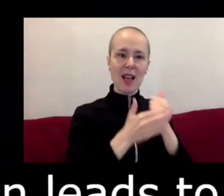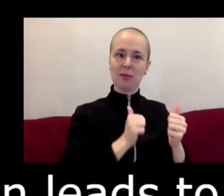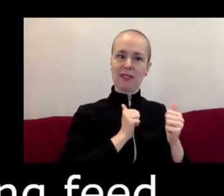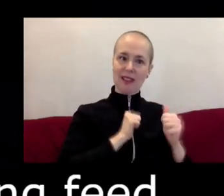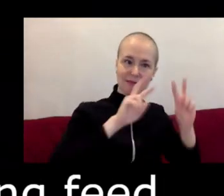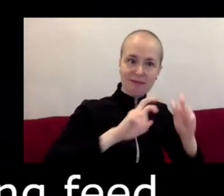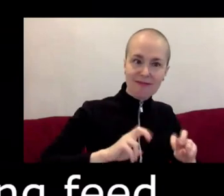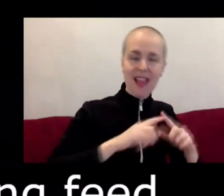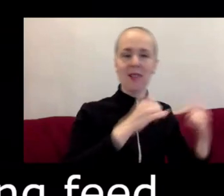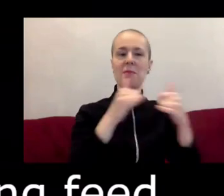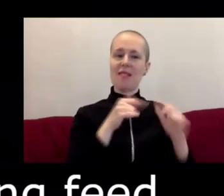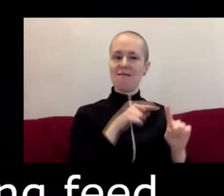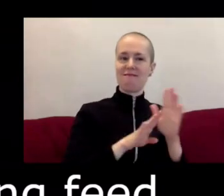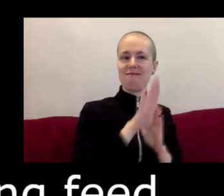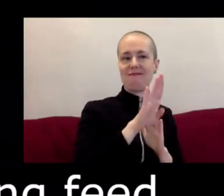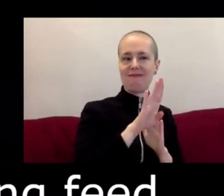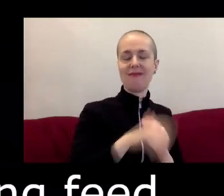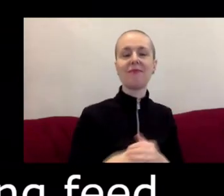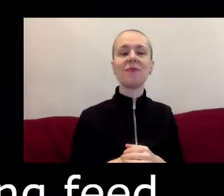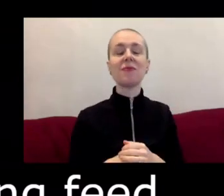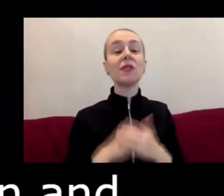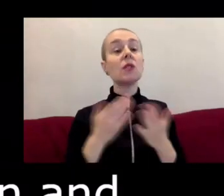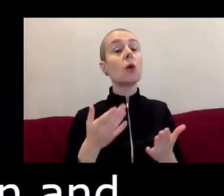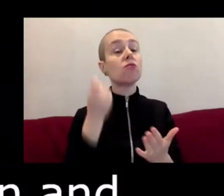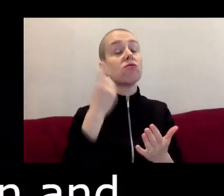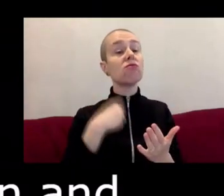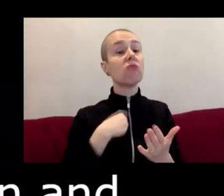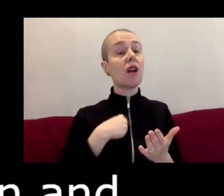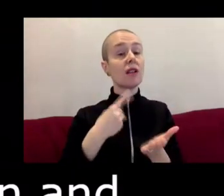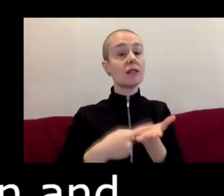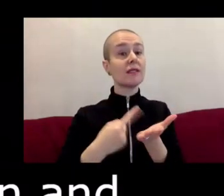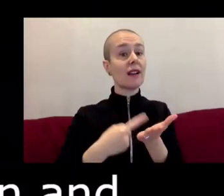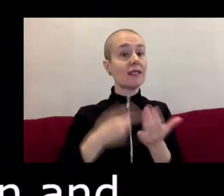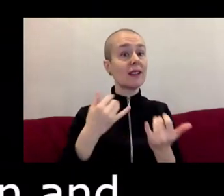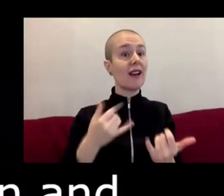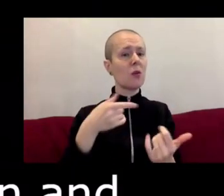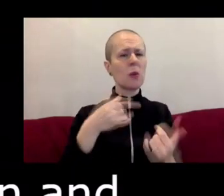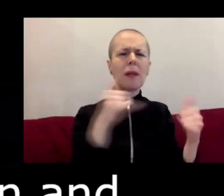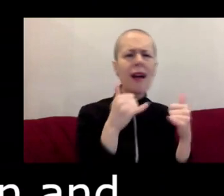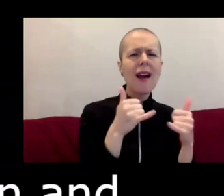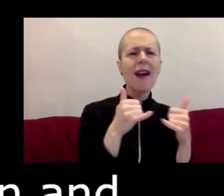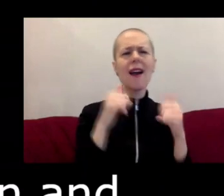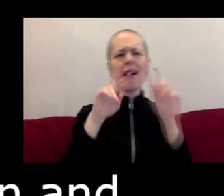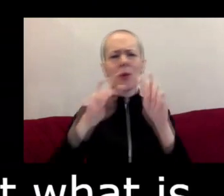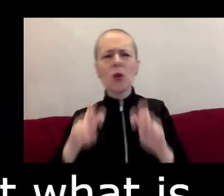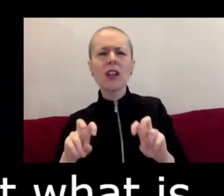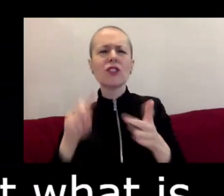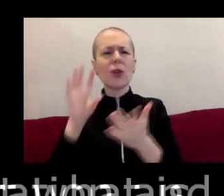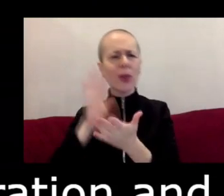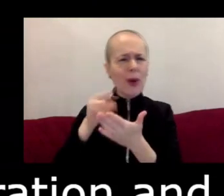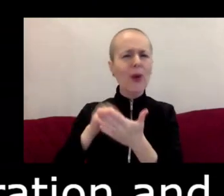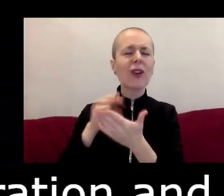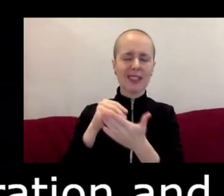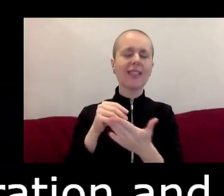and play. Now, if I talk about what is play and what is exploration and what's learning, it actually will